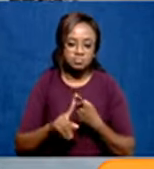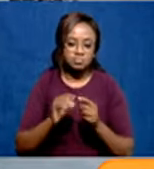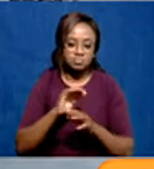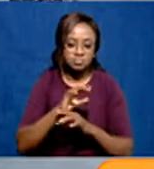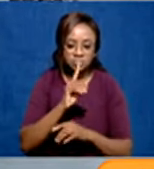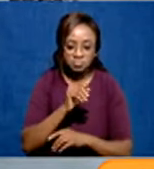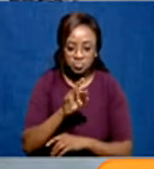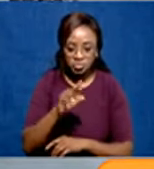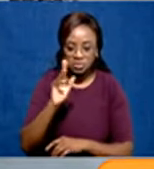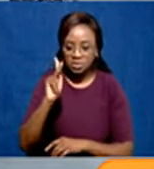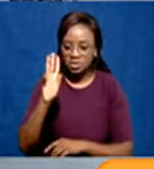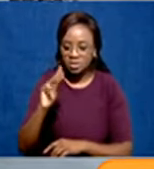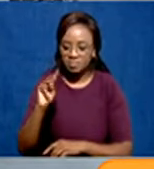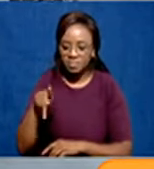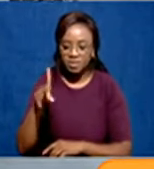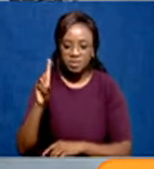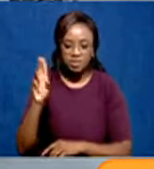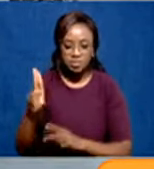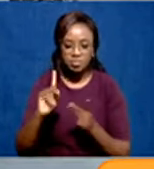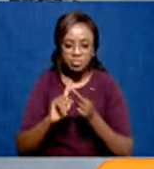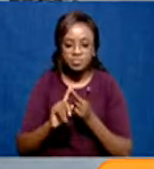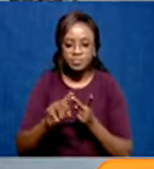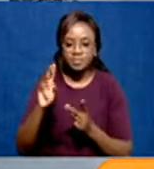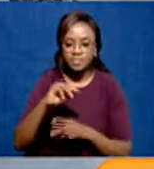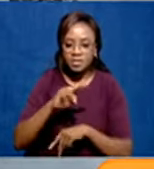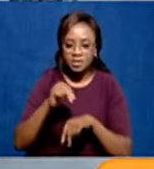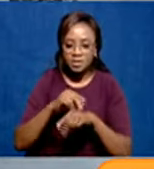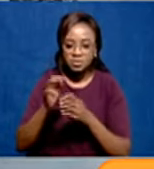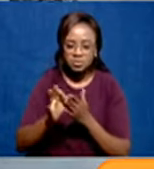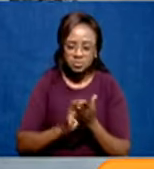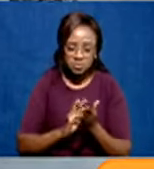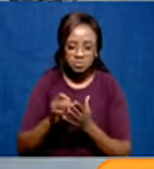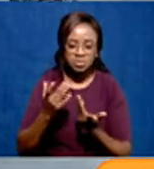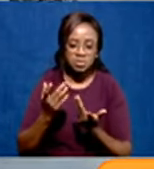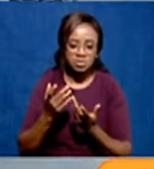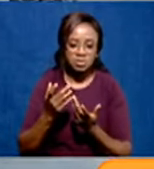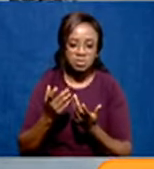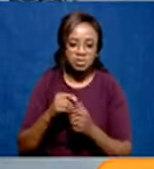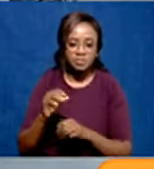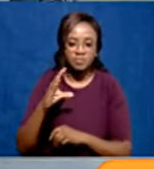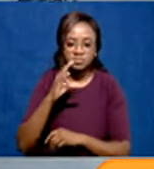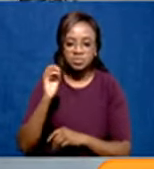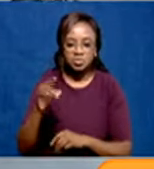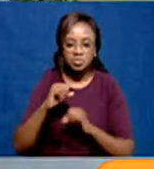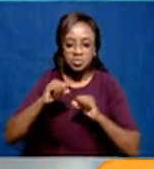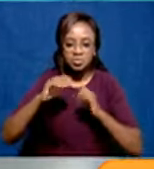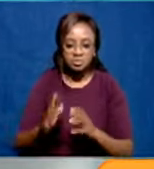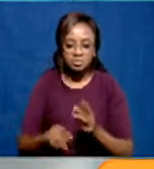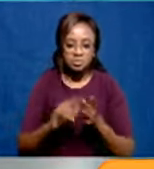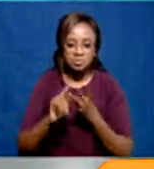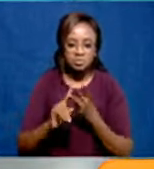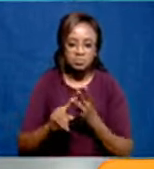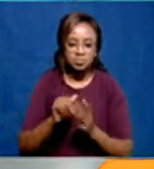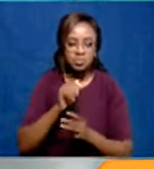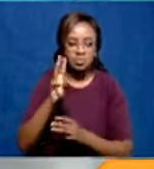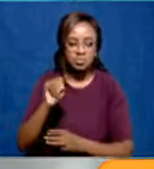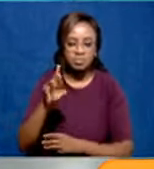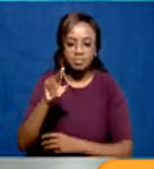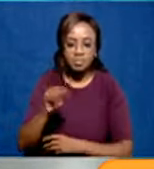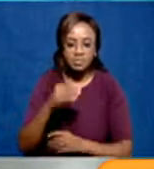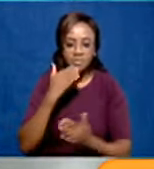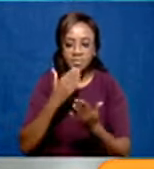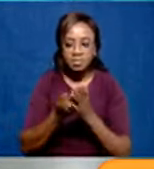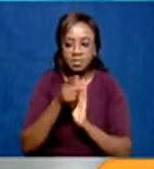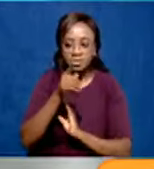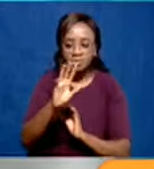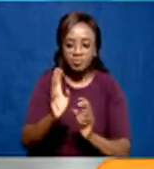Atela, Secretary General, KMPDU, Mary Christine, National Treasurer, Kenya Union of Clinical Officers, and Martin Onyango, Center for Reproductive Rights. And thank you